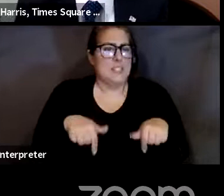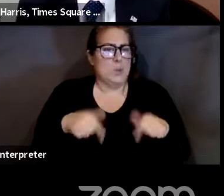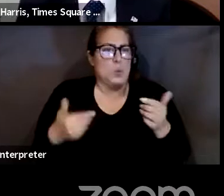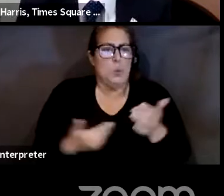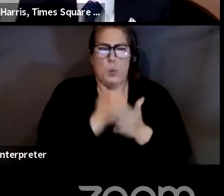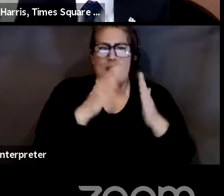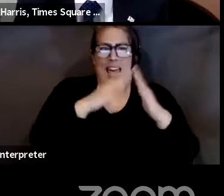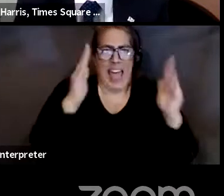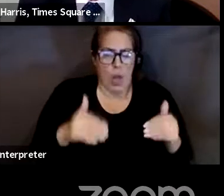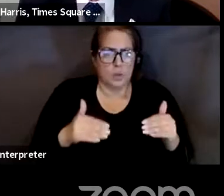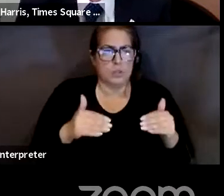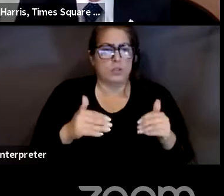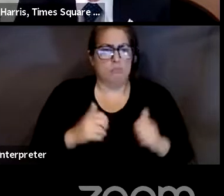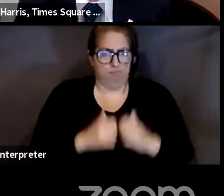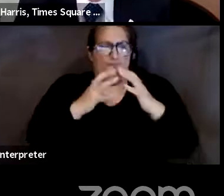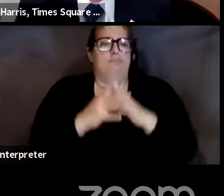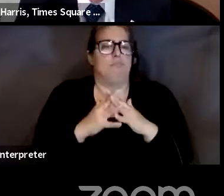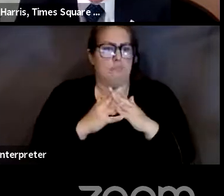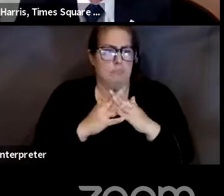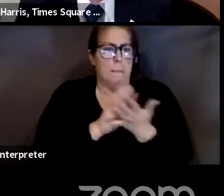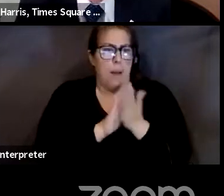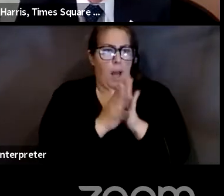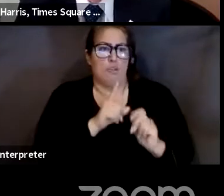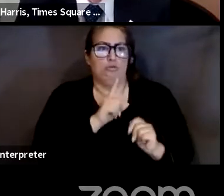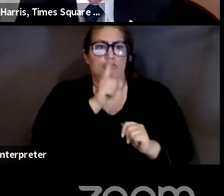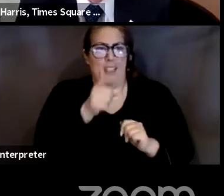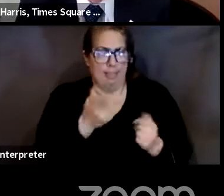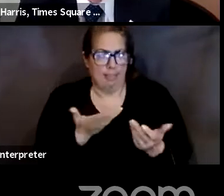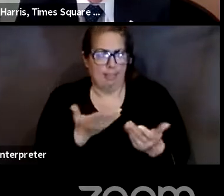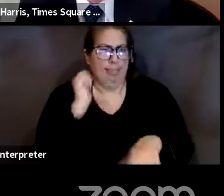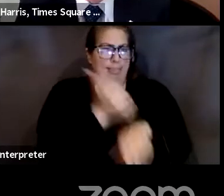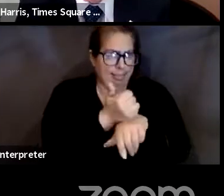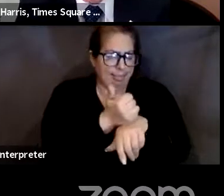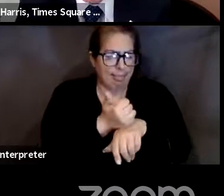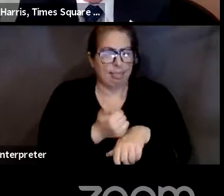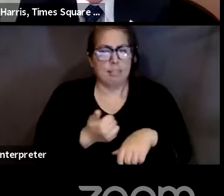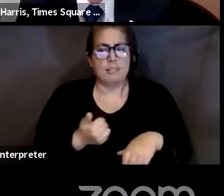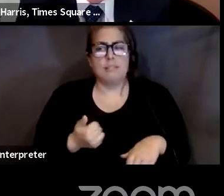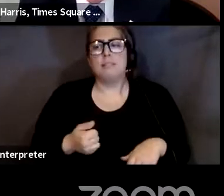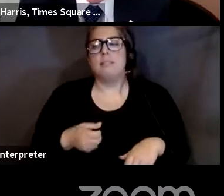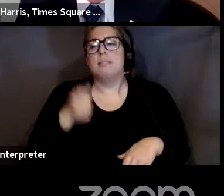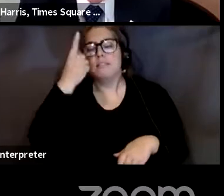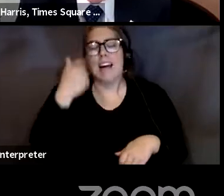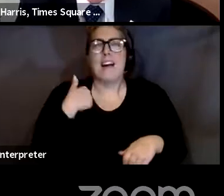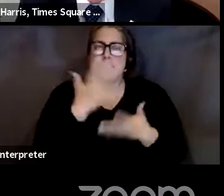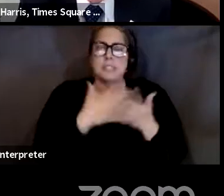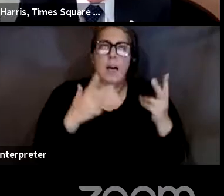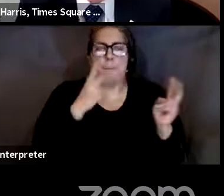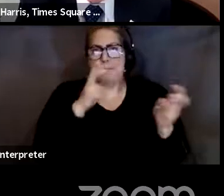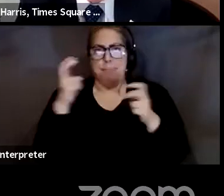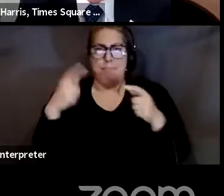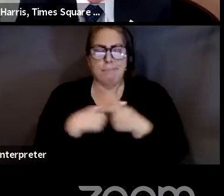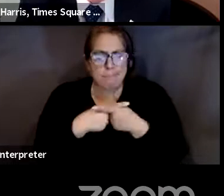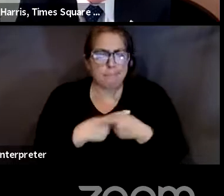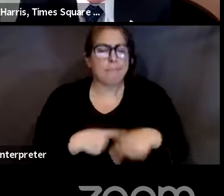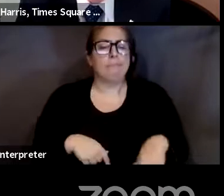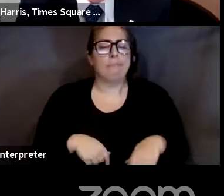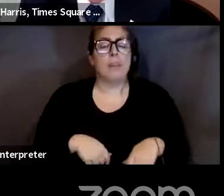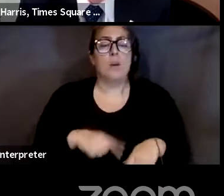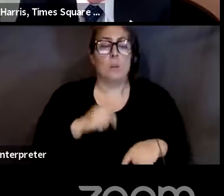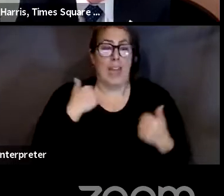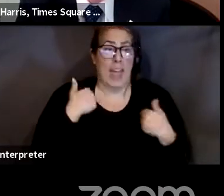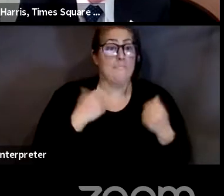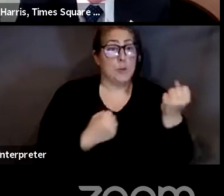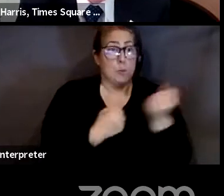a reality? Because we're sort of dealing with a paradox. We have supportive housing as the most cost-effective